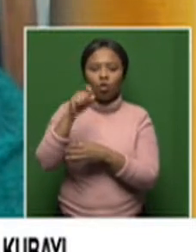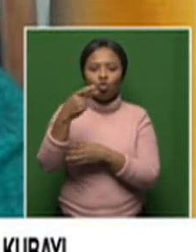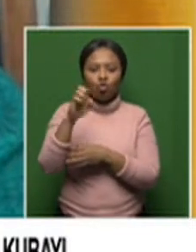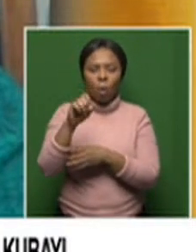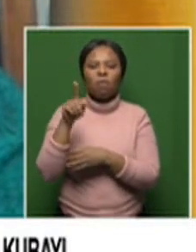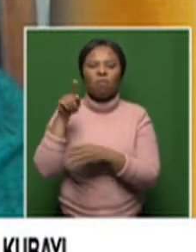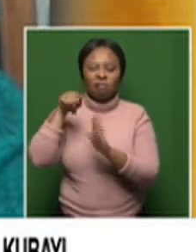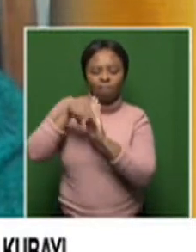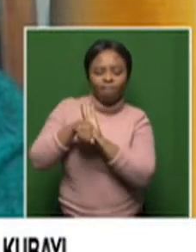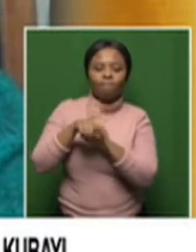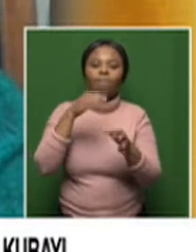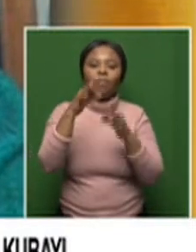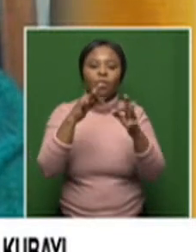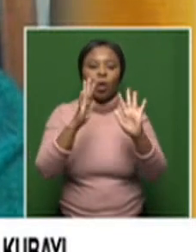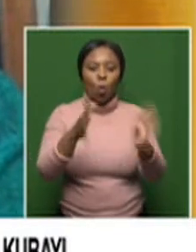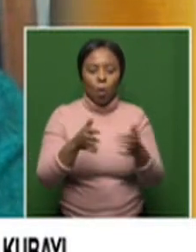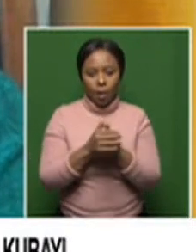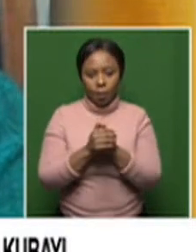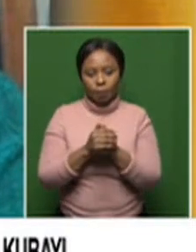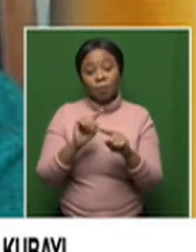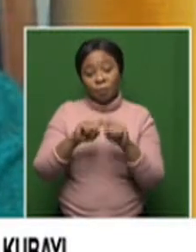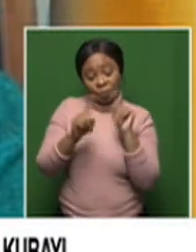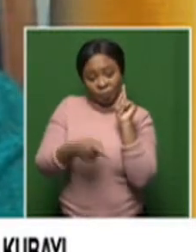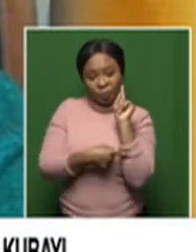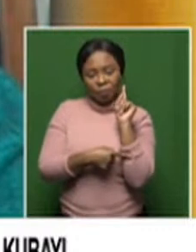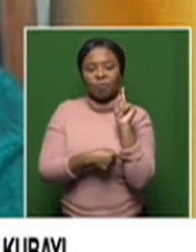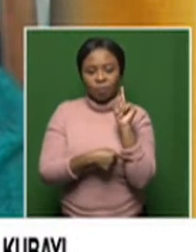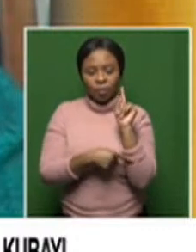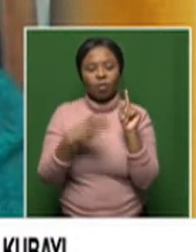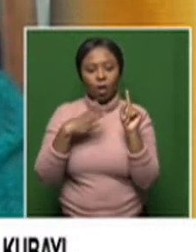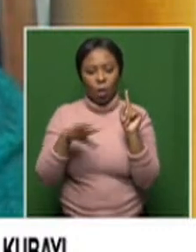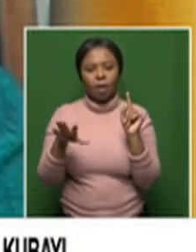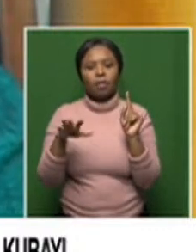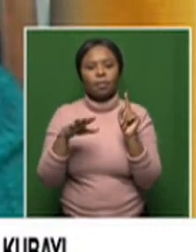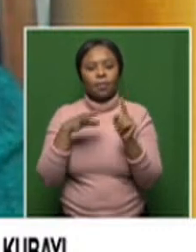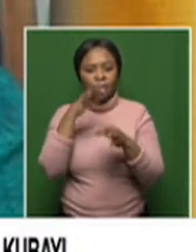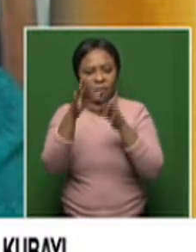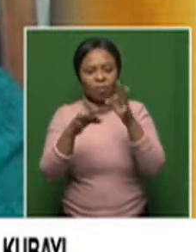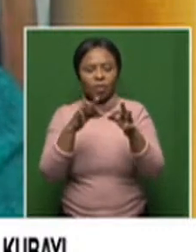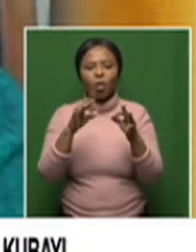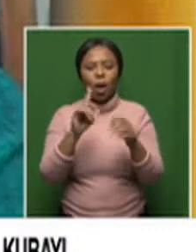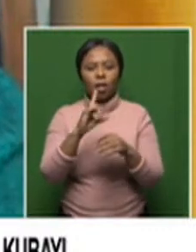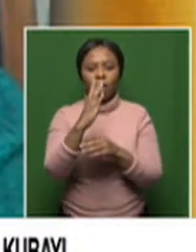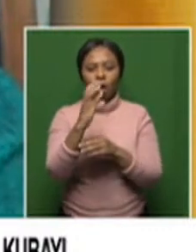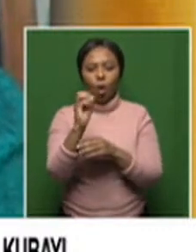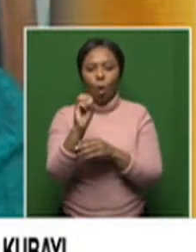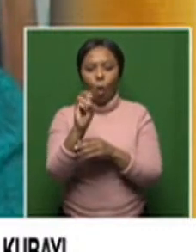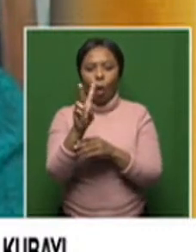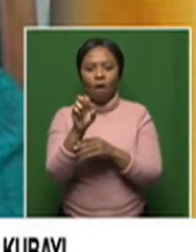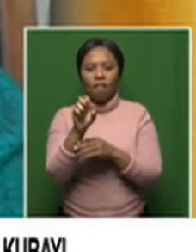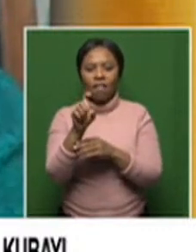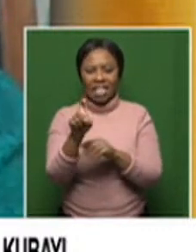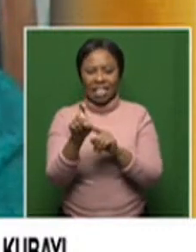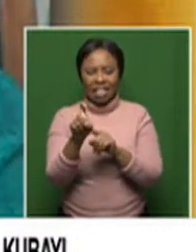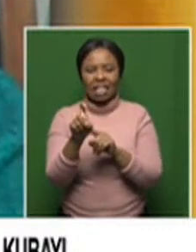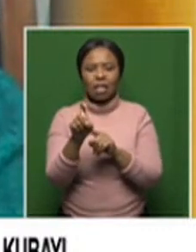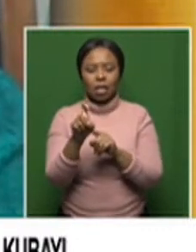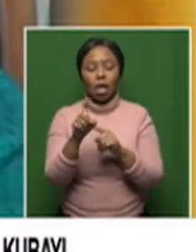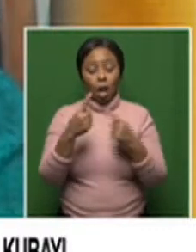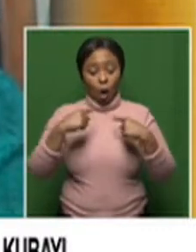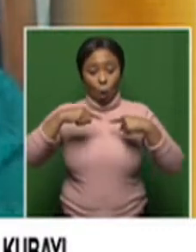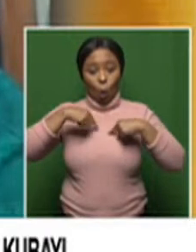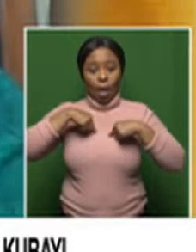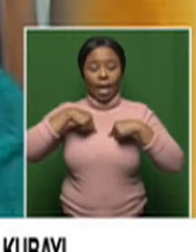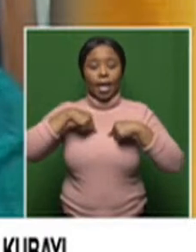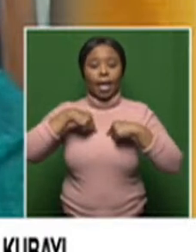later when he speaks. Lastly, I wish to address the issue of COVAX and our position as a country in